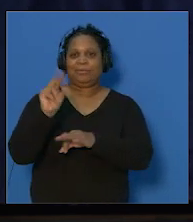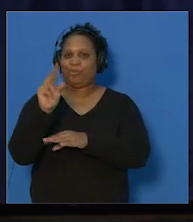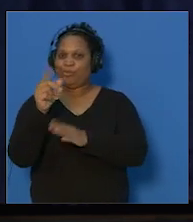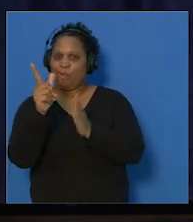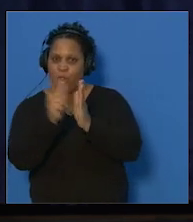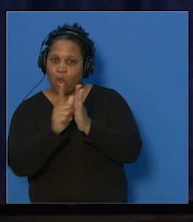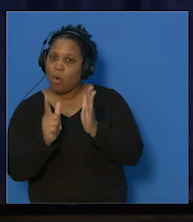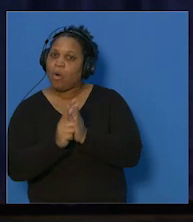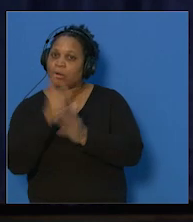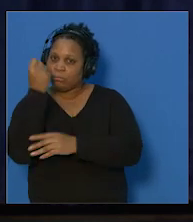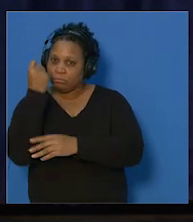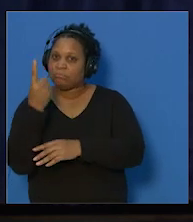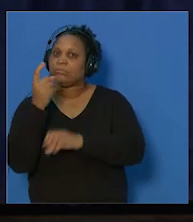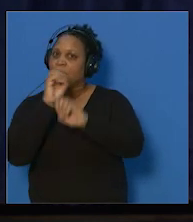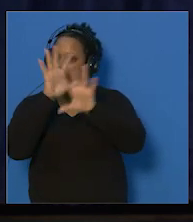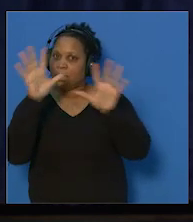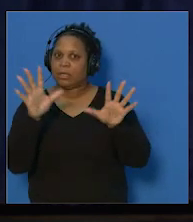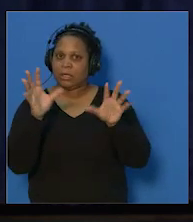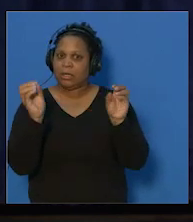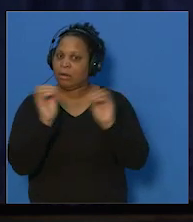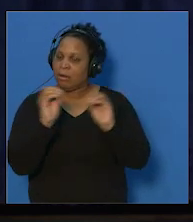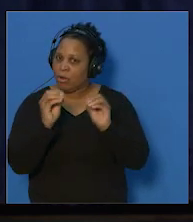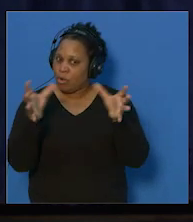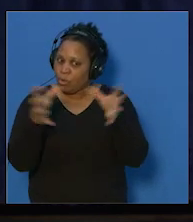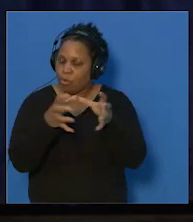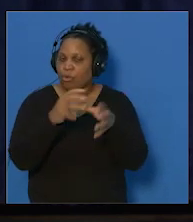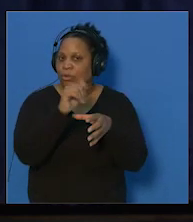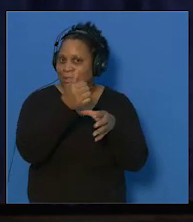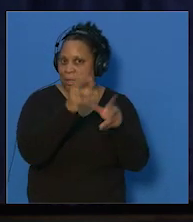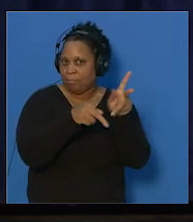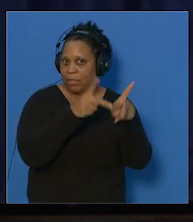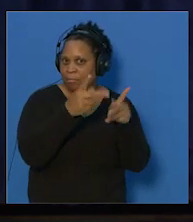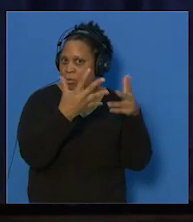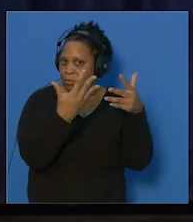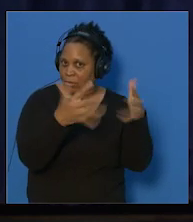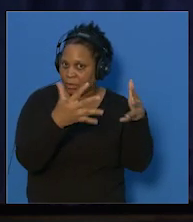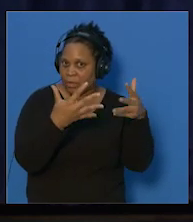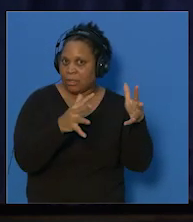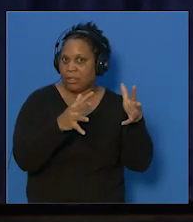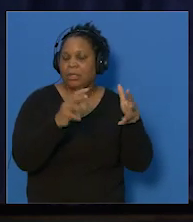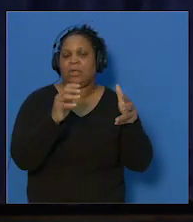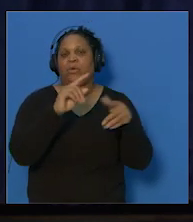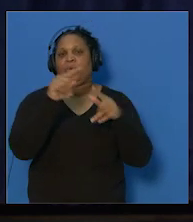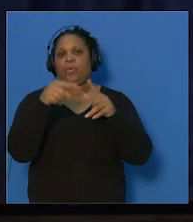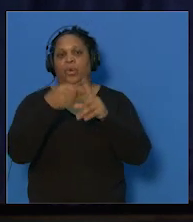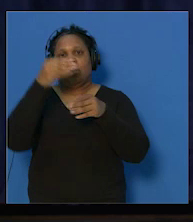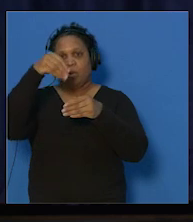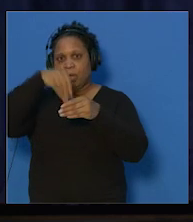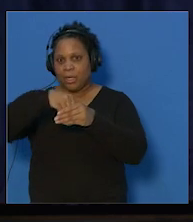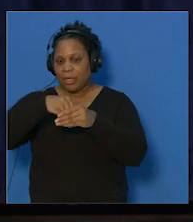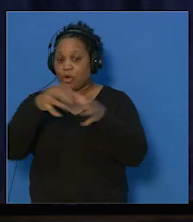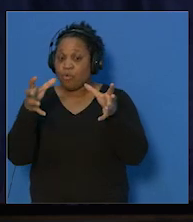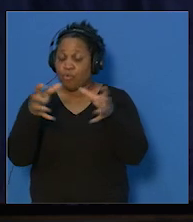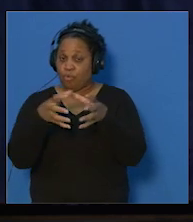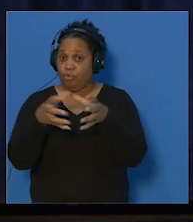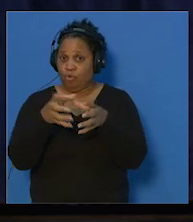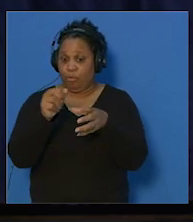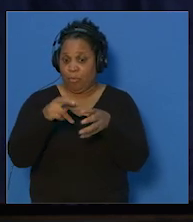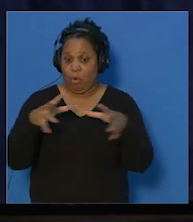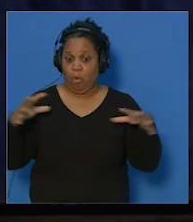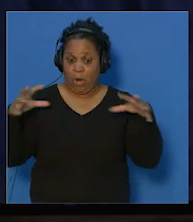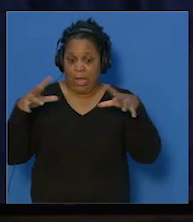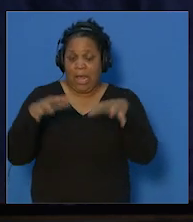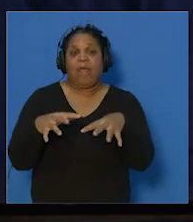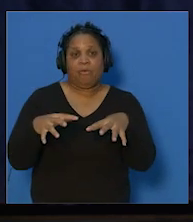clear. It does state groups of no more than 10. It does state that whenever you are in any type of group and or gathering,